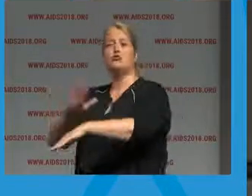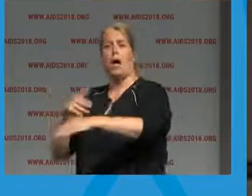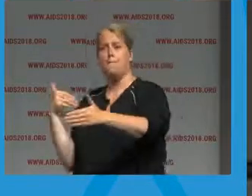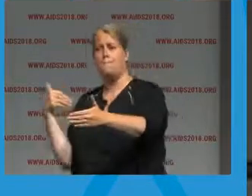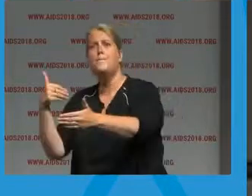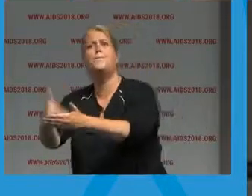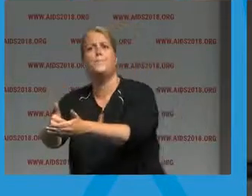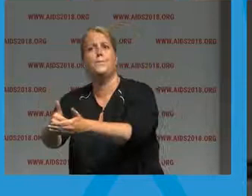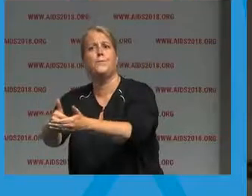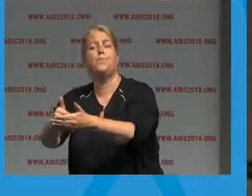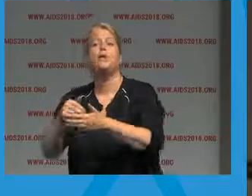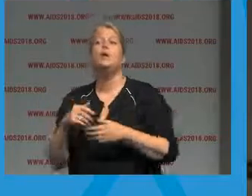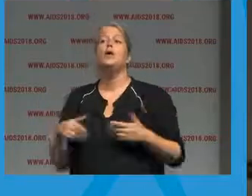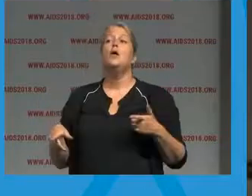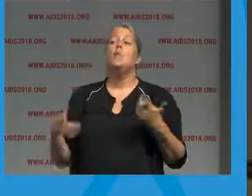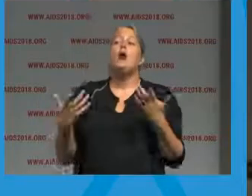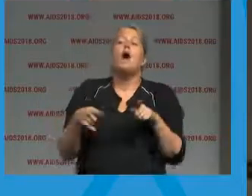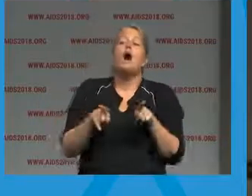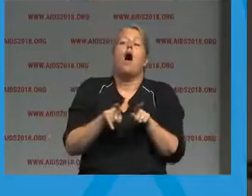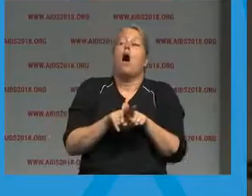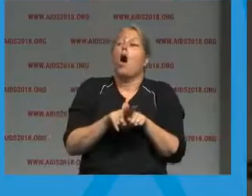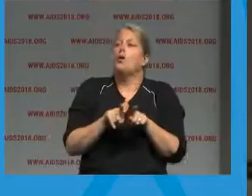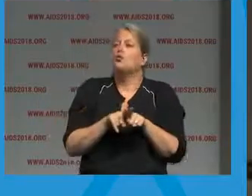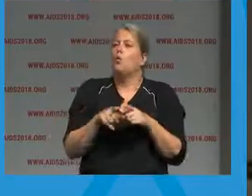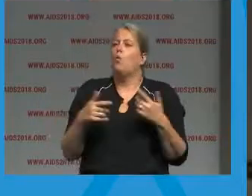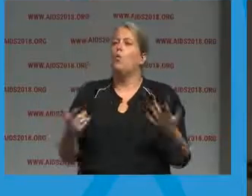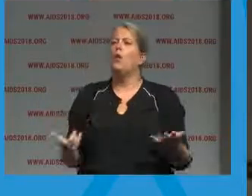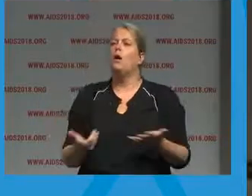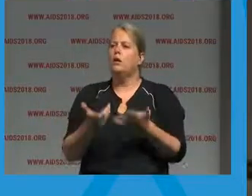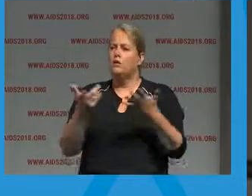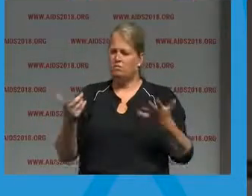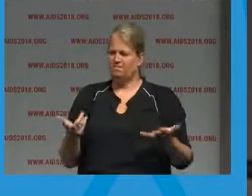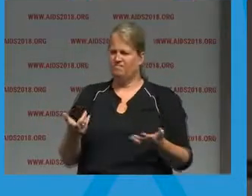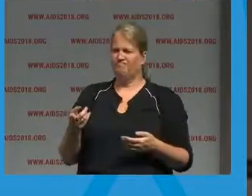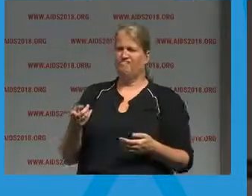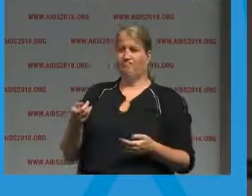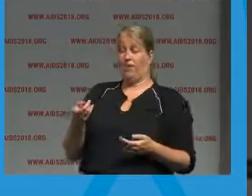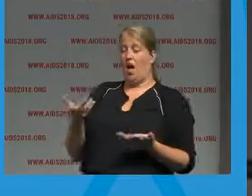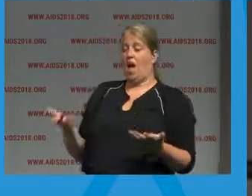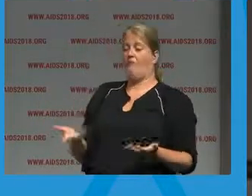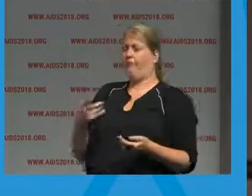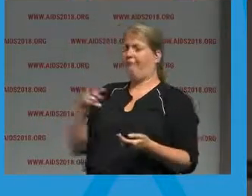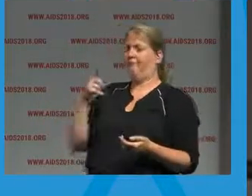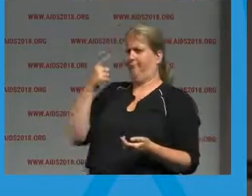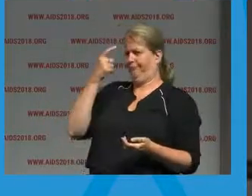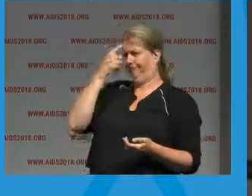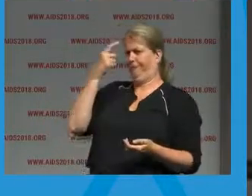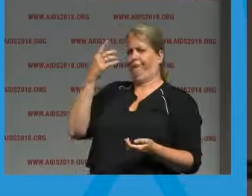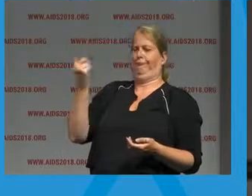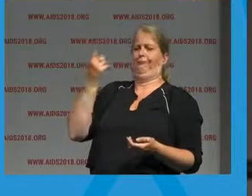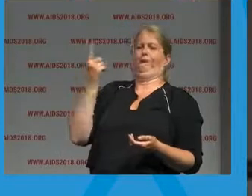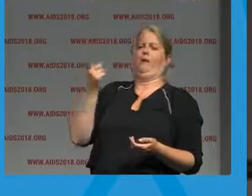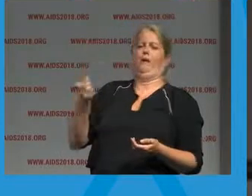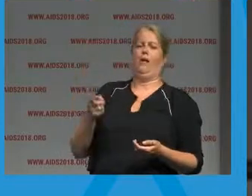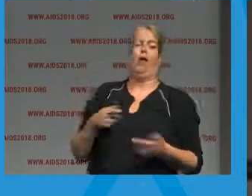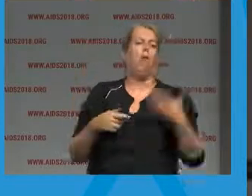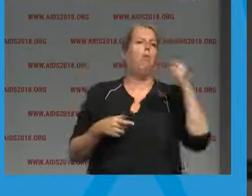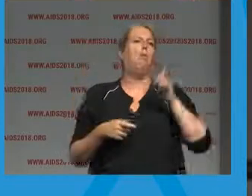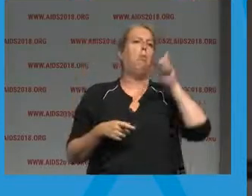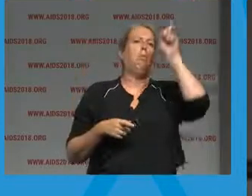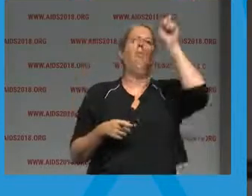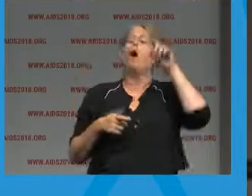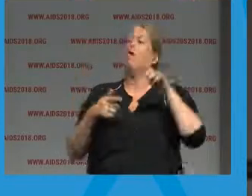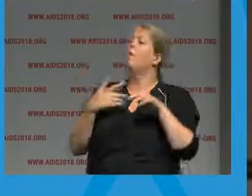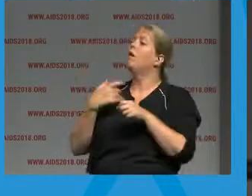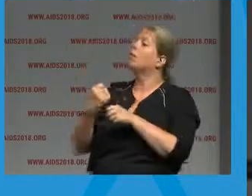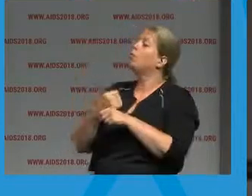also, why do we end up justifying such absurd things as suggesting that someone who you're asking to work for 30